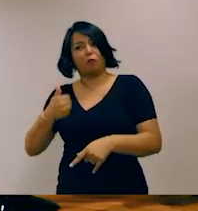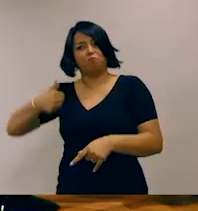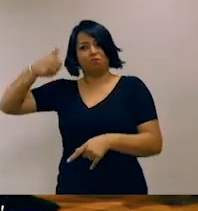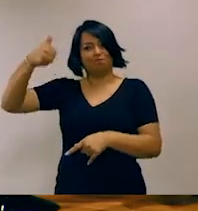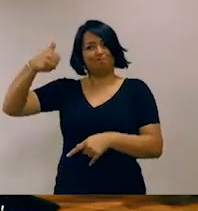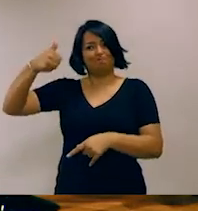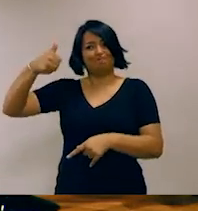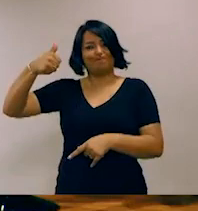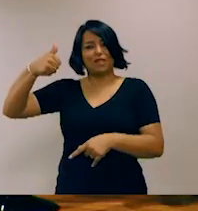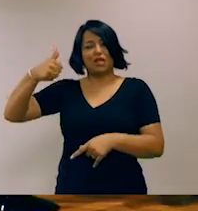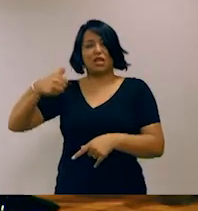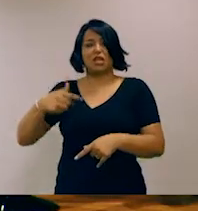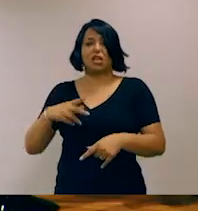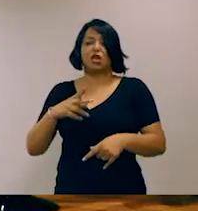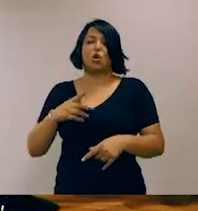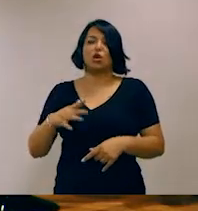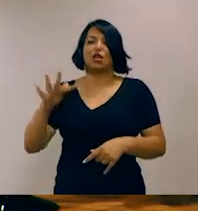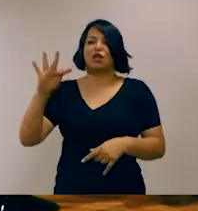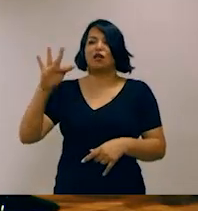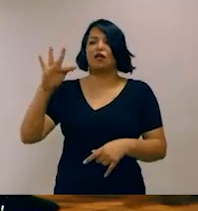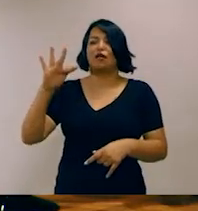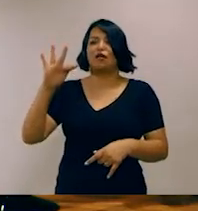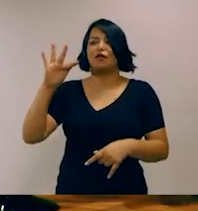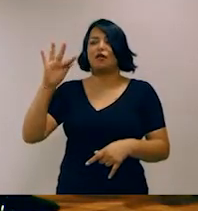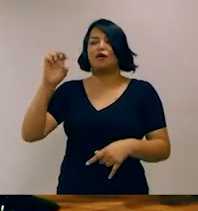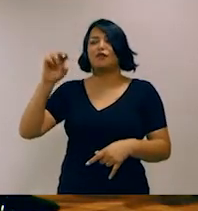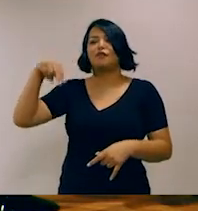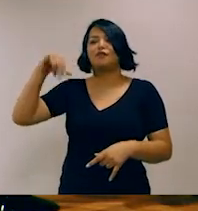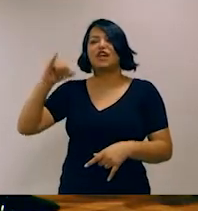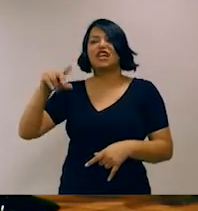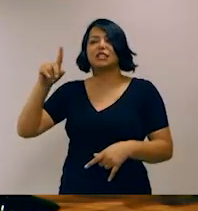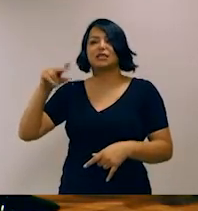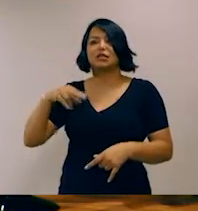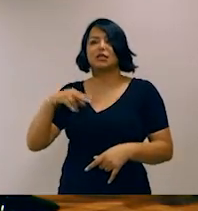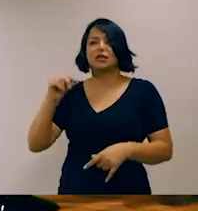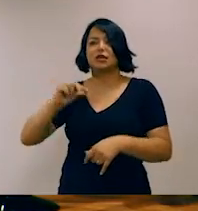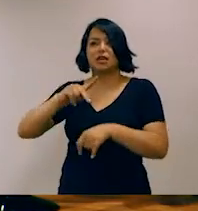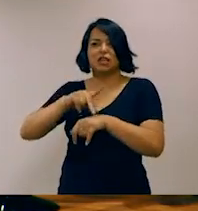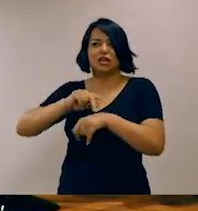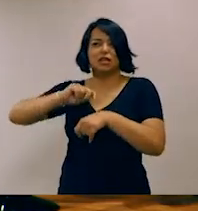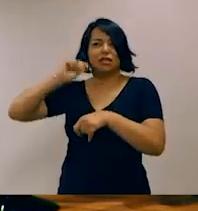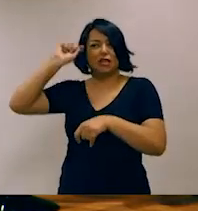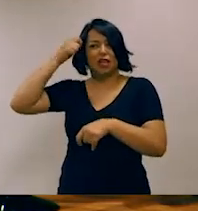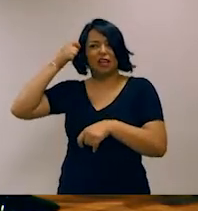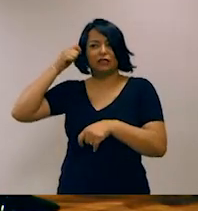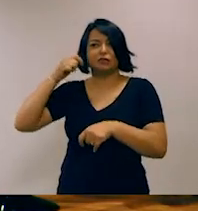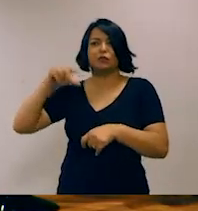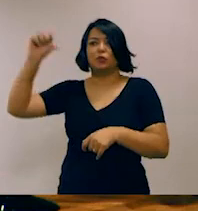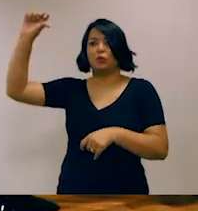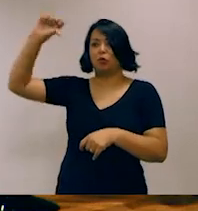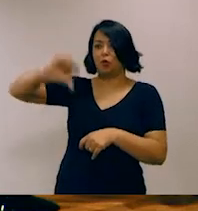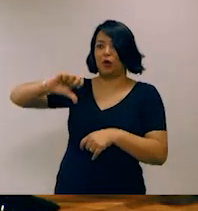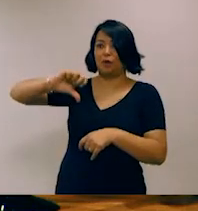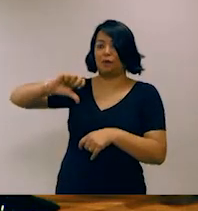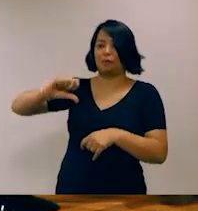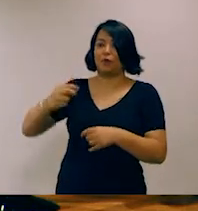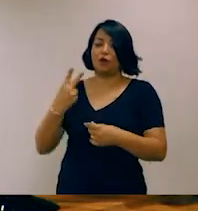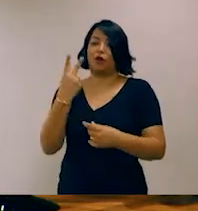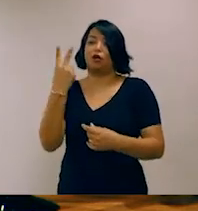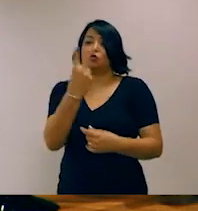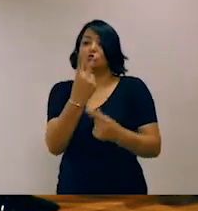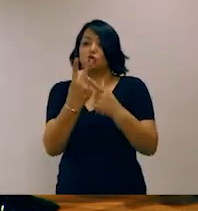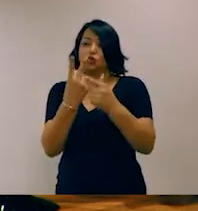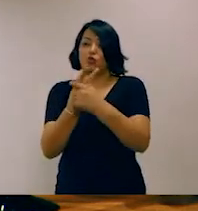presented a really big loss, financial loss. You showed